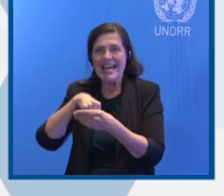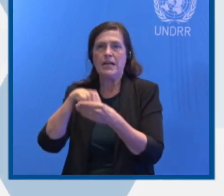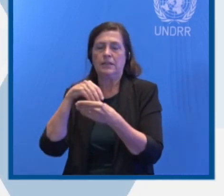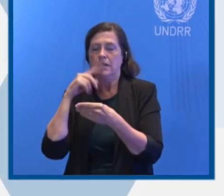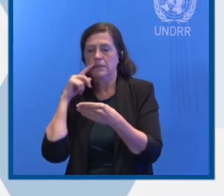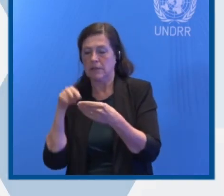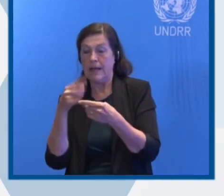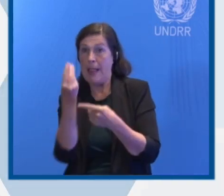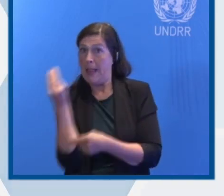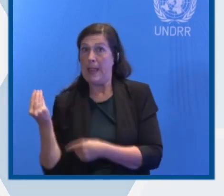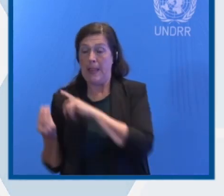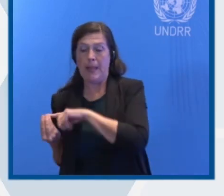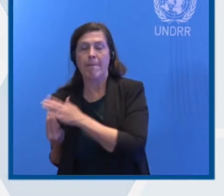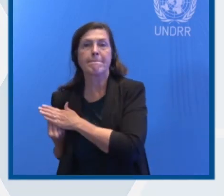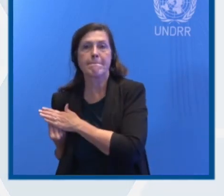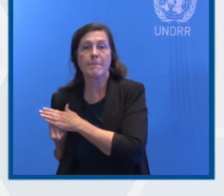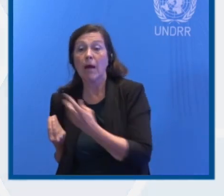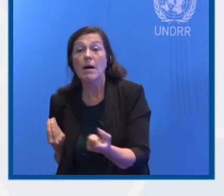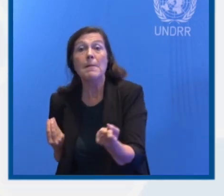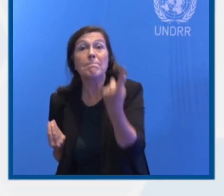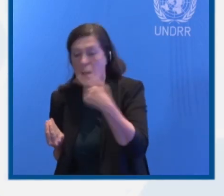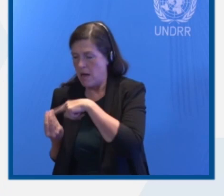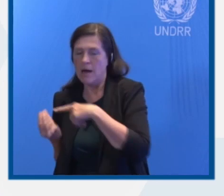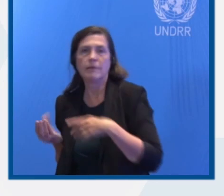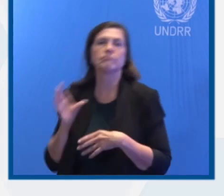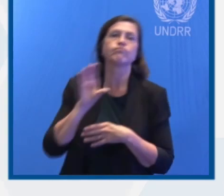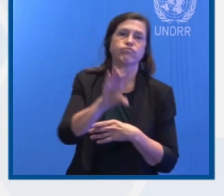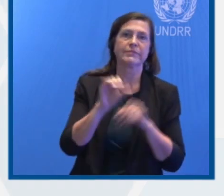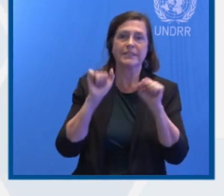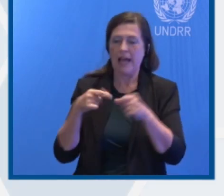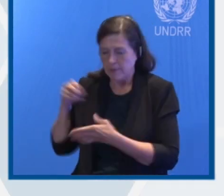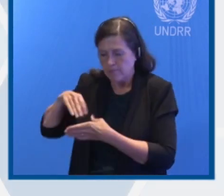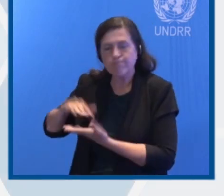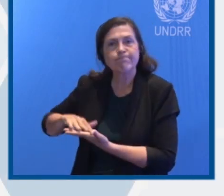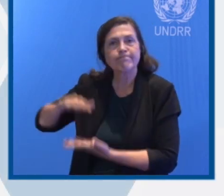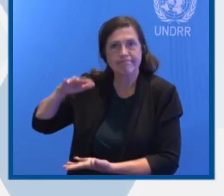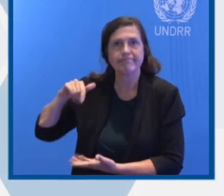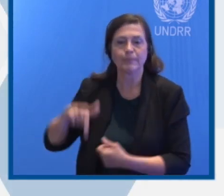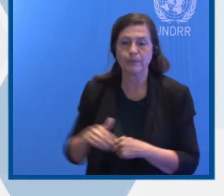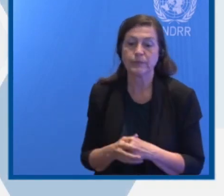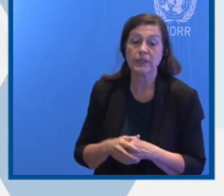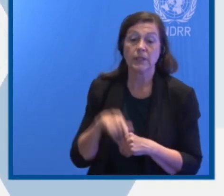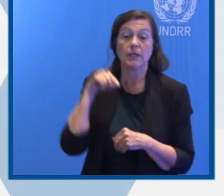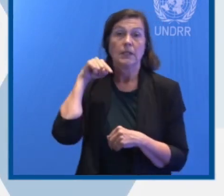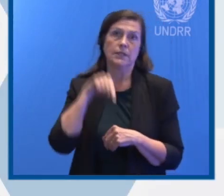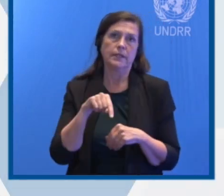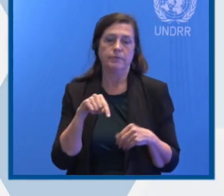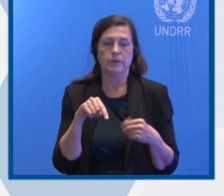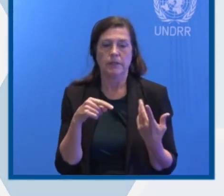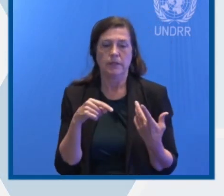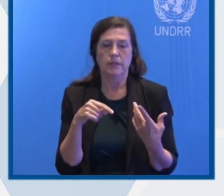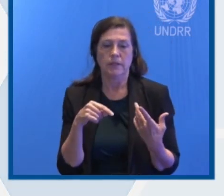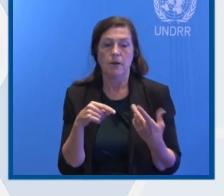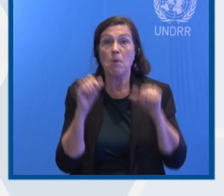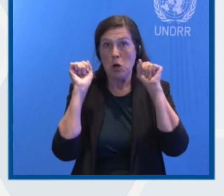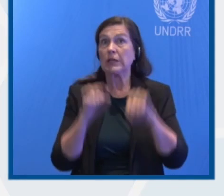project, up to as much as 10-to-1 return on doing that. the challenge is that we need to do the first ones. And I think